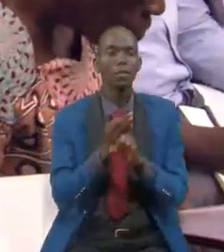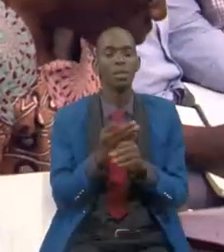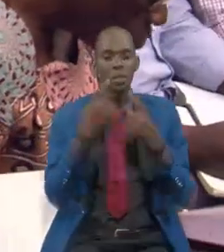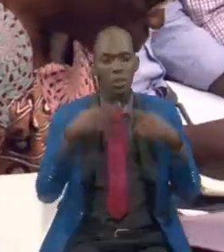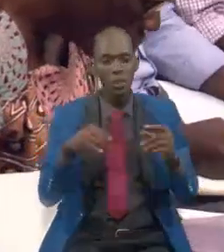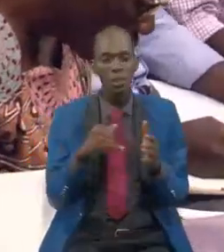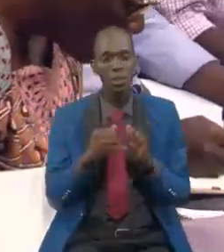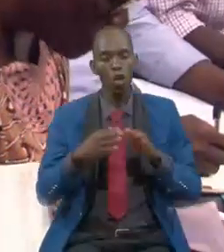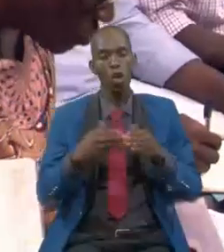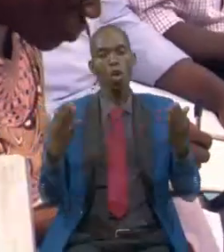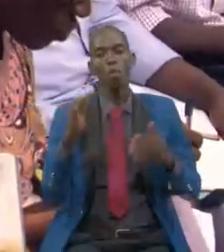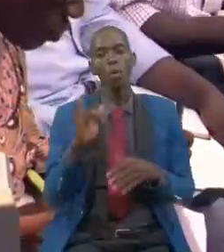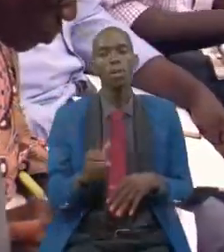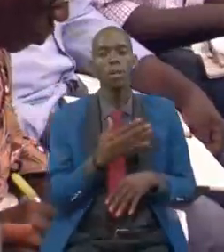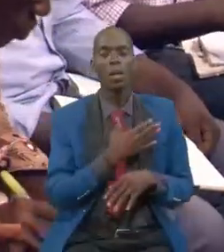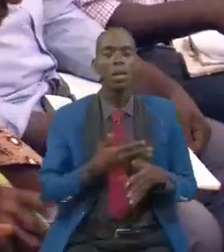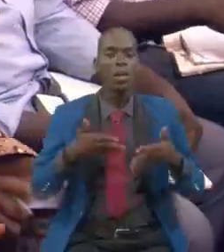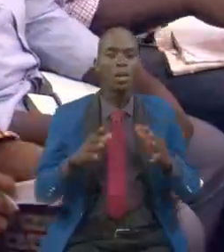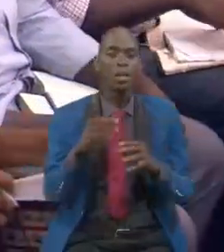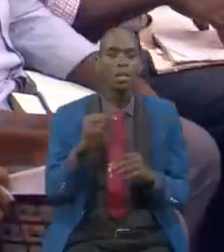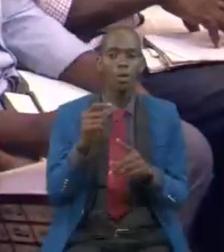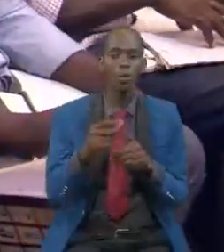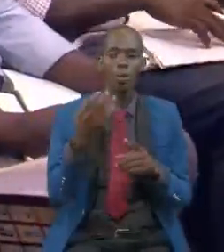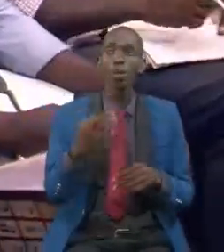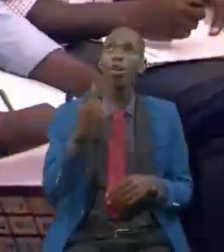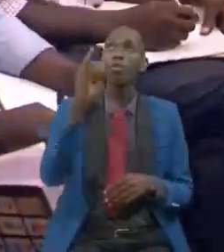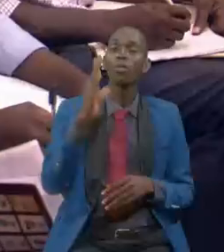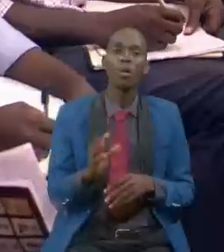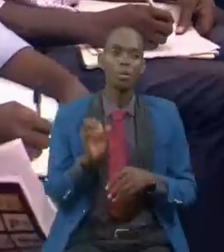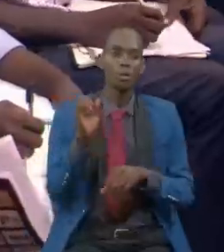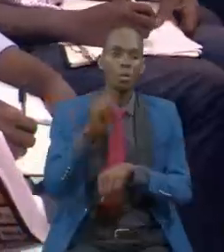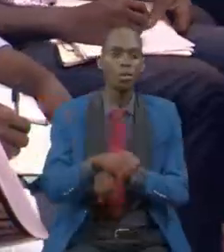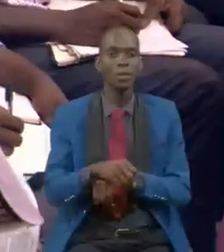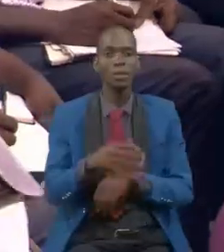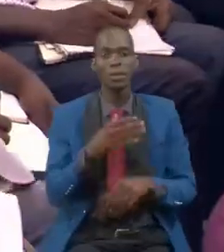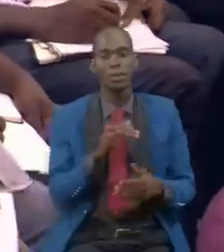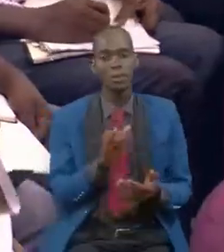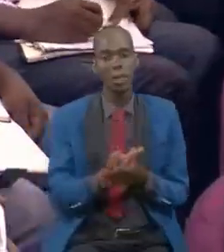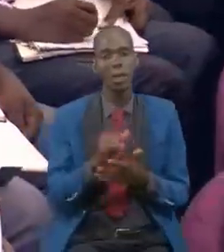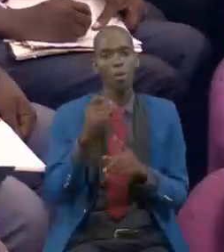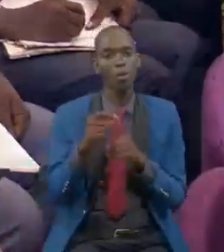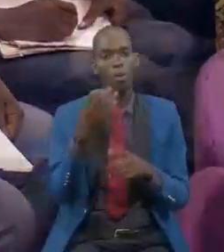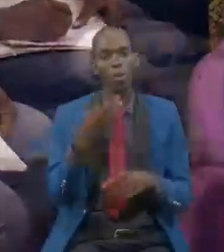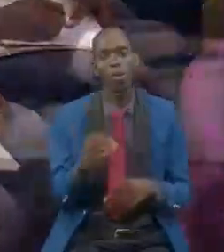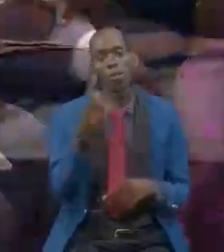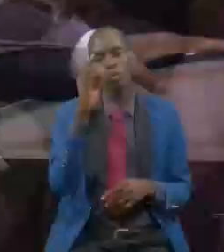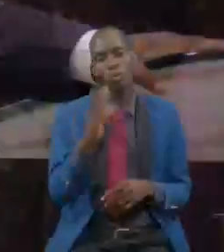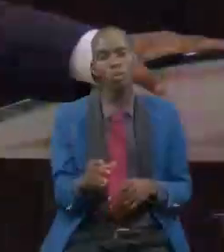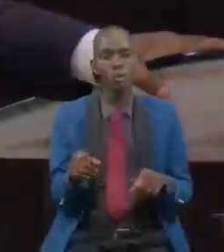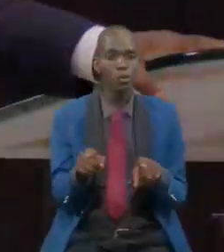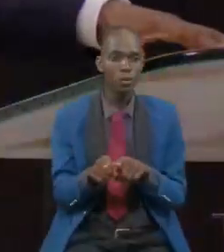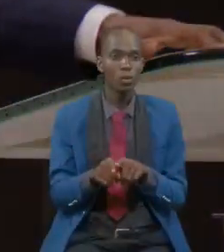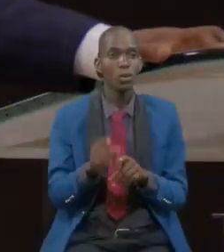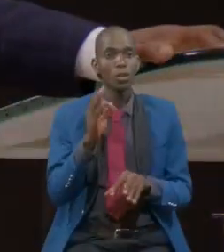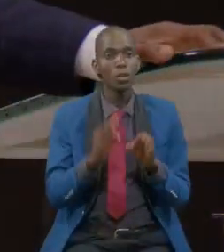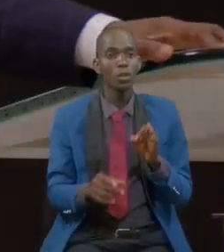transparently and let the words of God Remain the words of God even if you